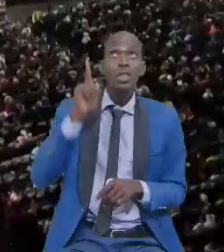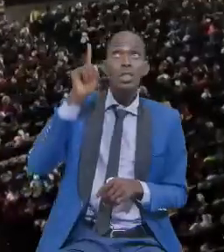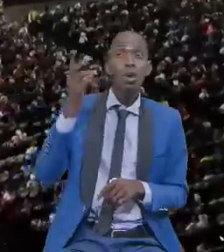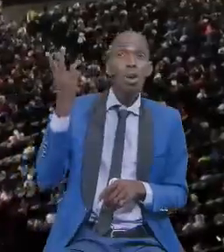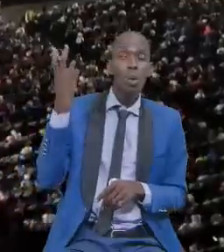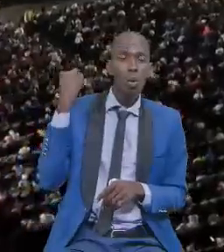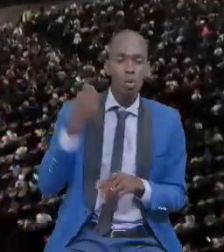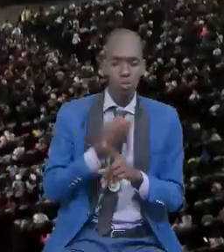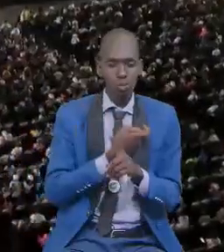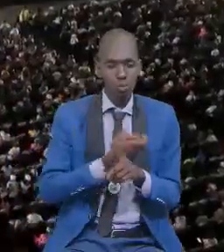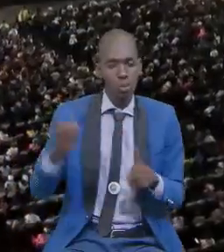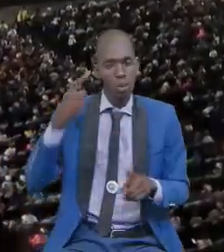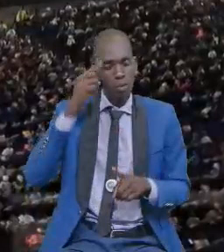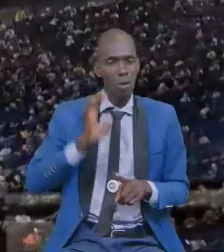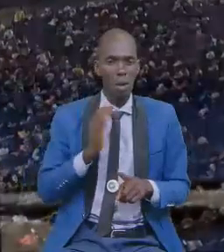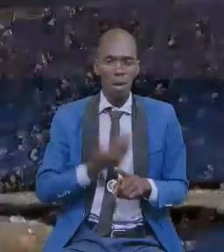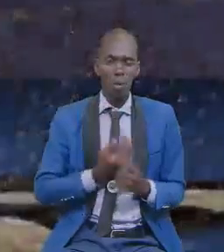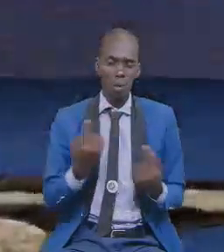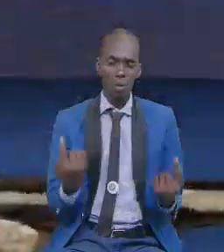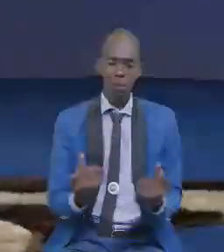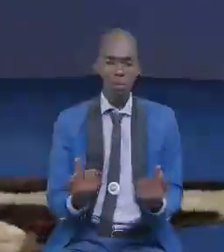our transgressions